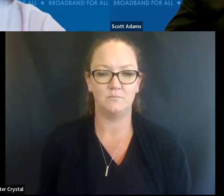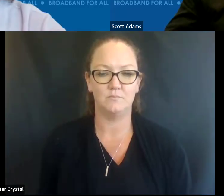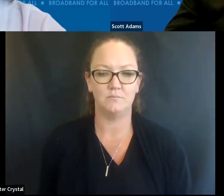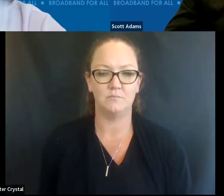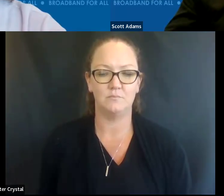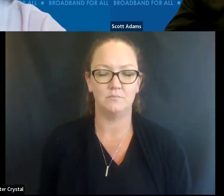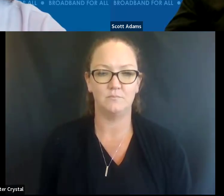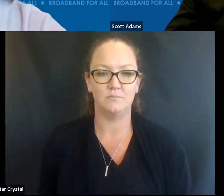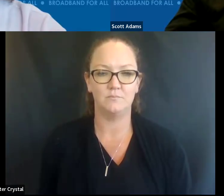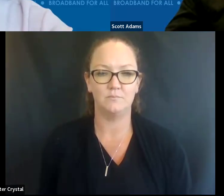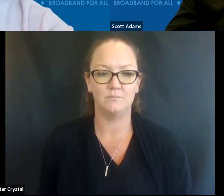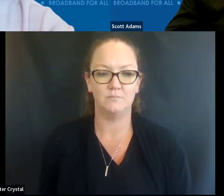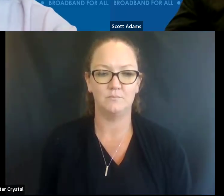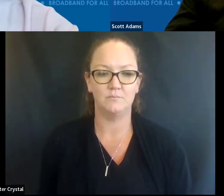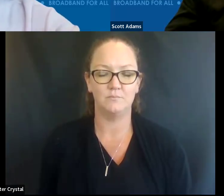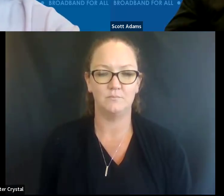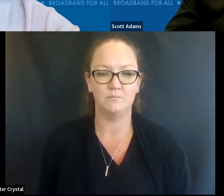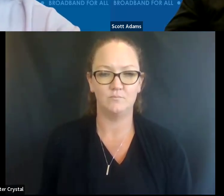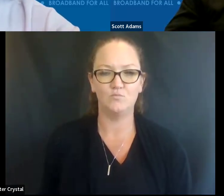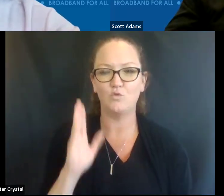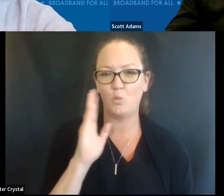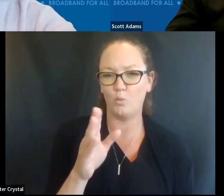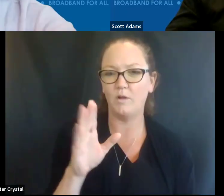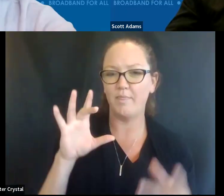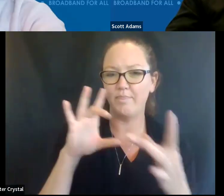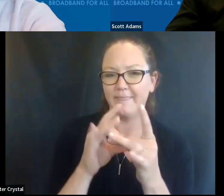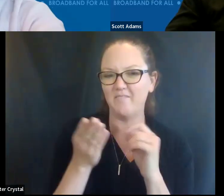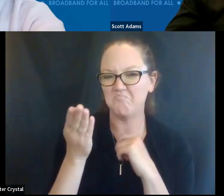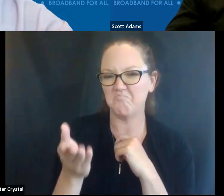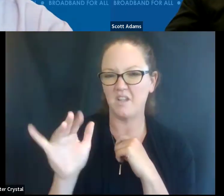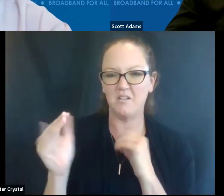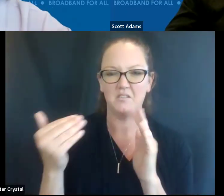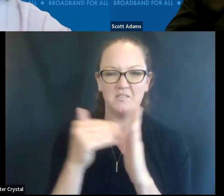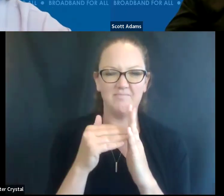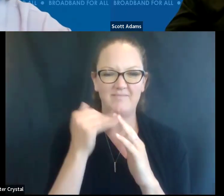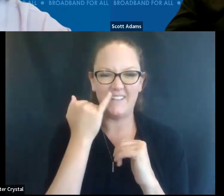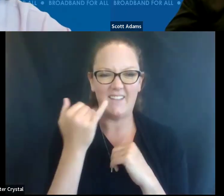And I'll add that link again in case it was missed earlier.